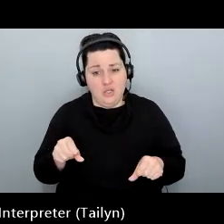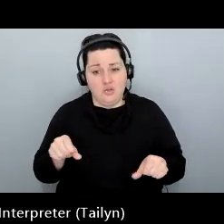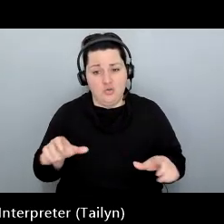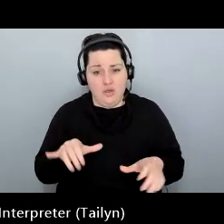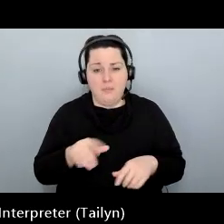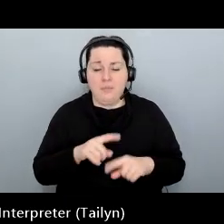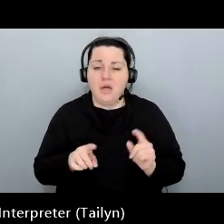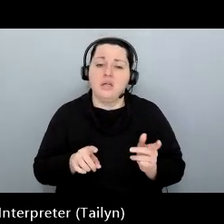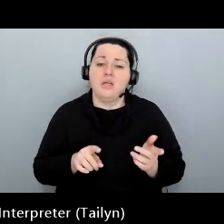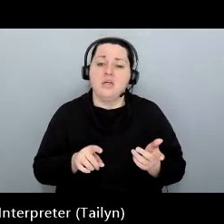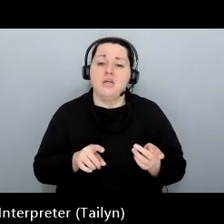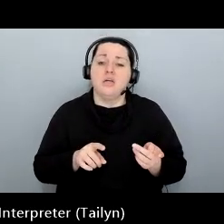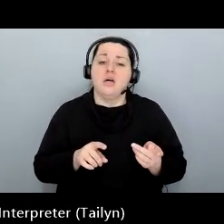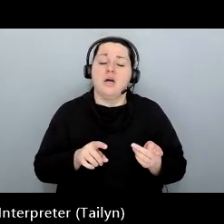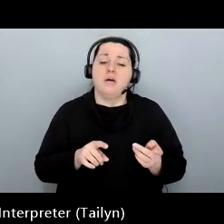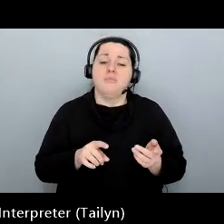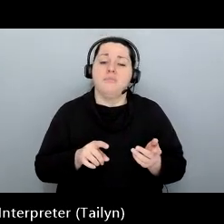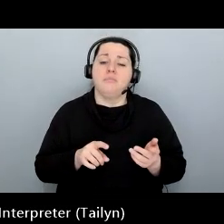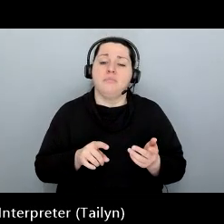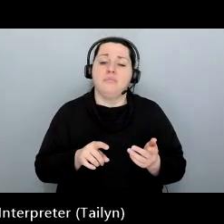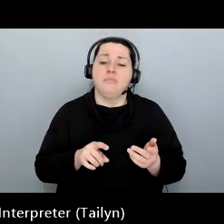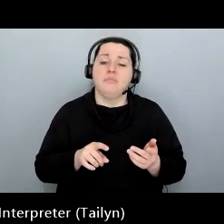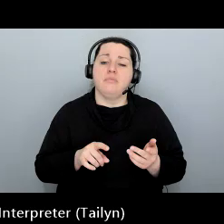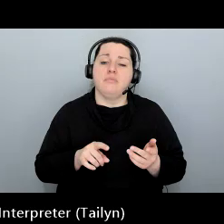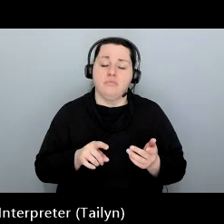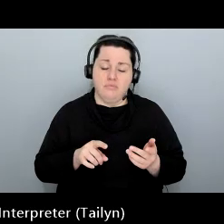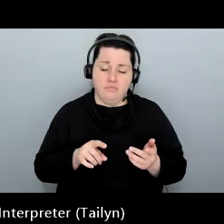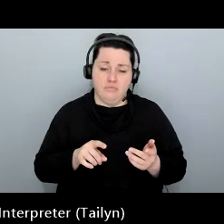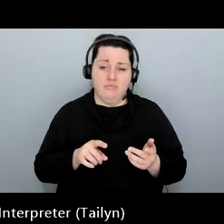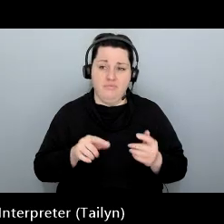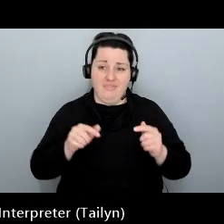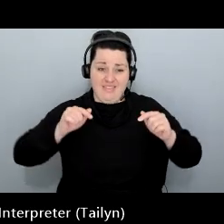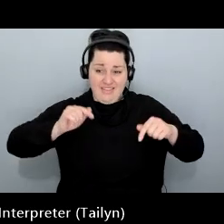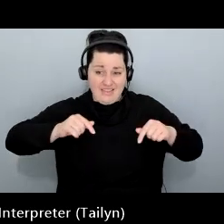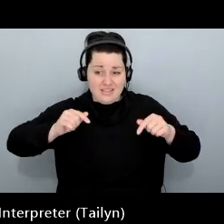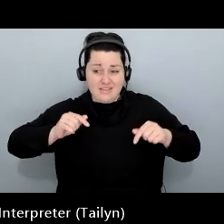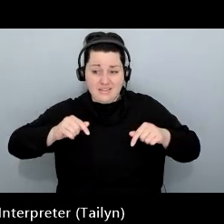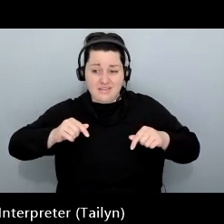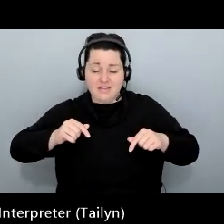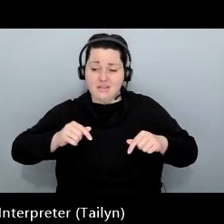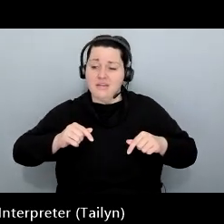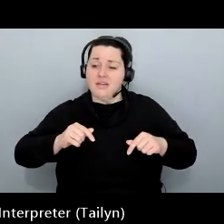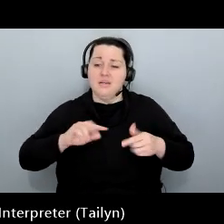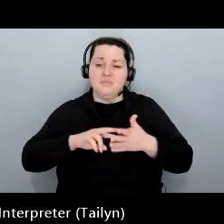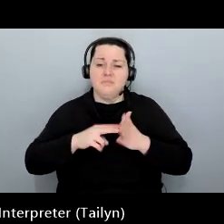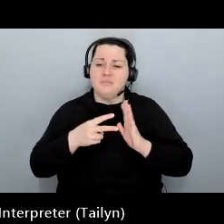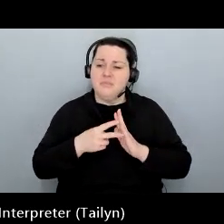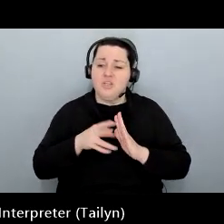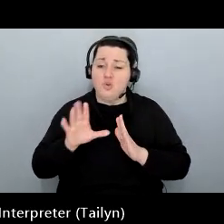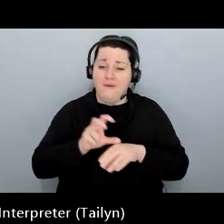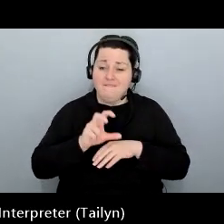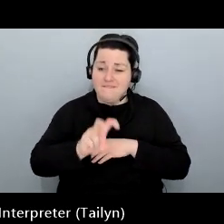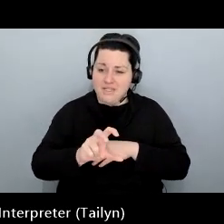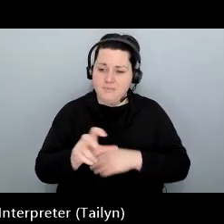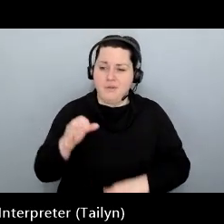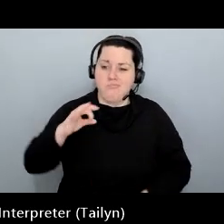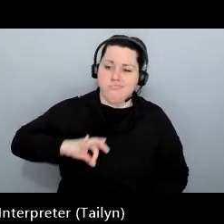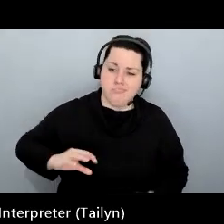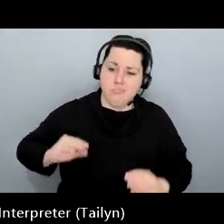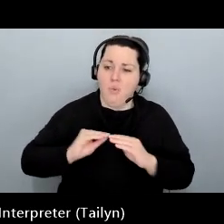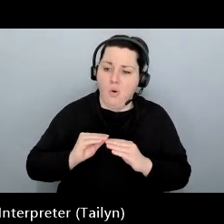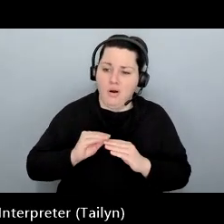the biggest thing I want to point out is that doing this gives you an even bigger return on your investment. Studies have shown